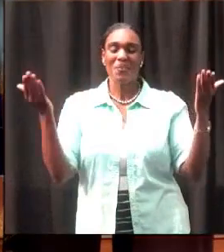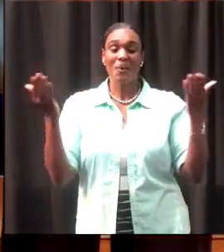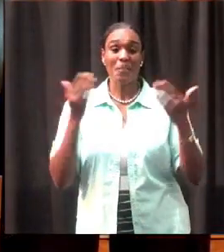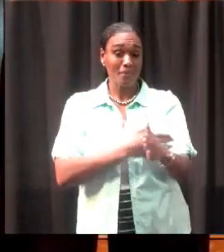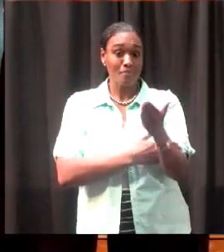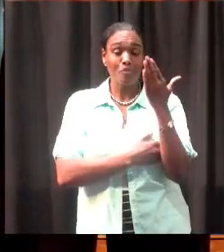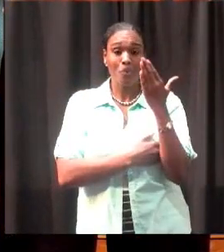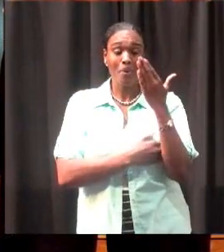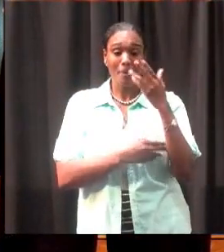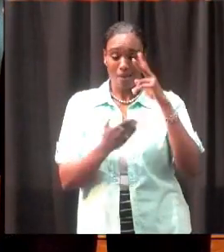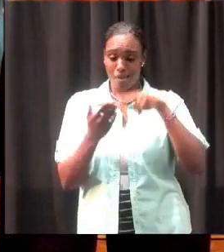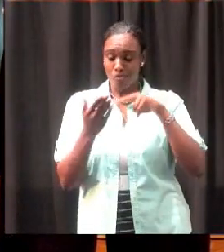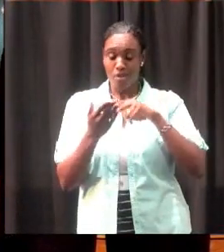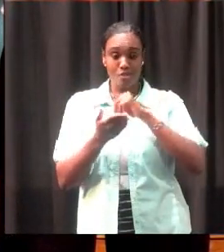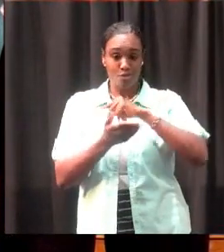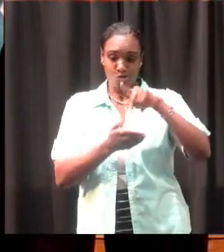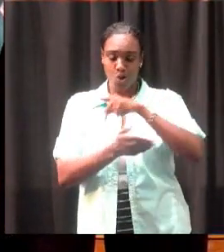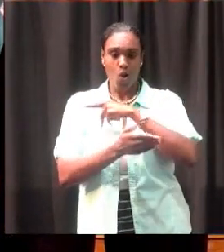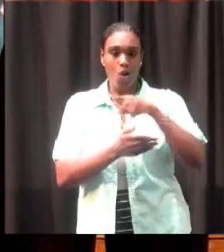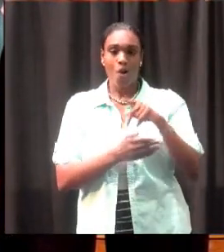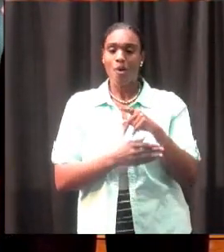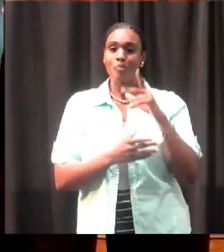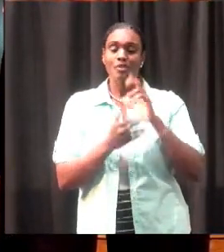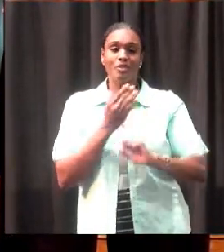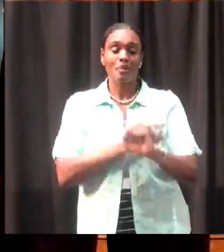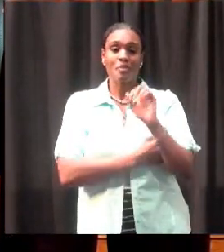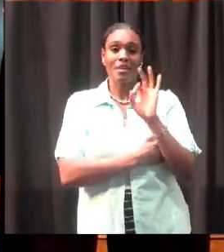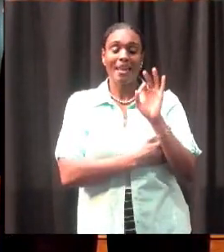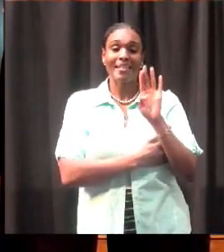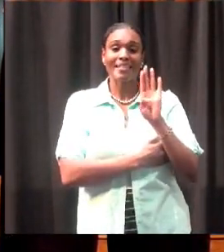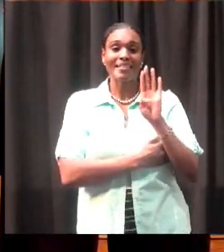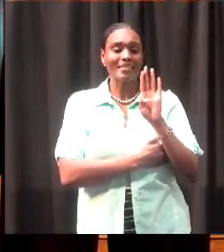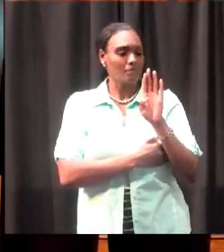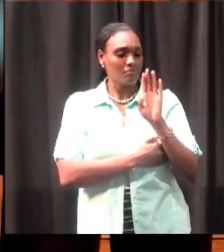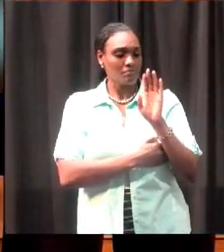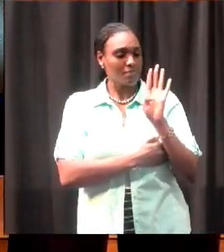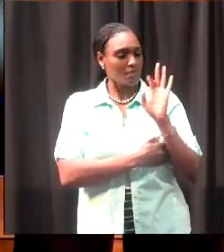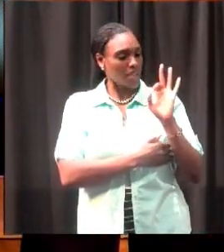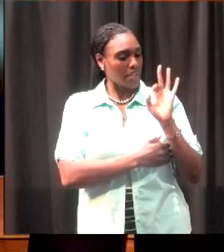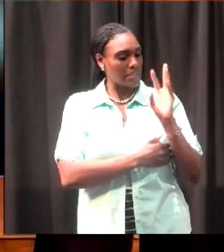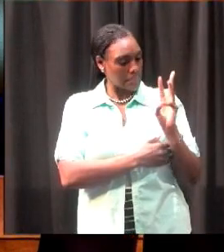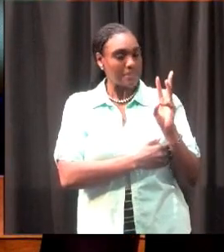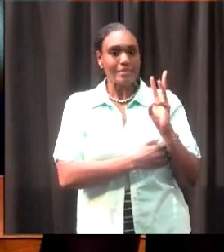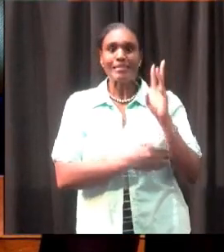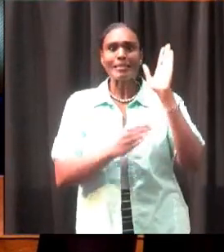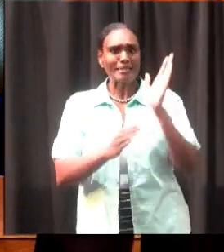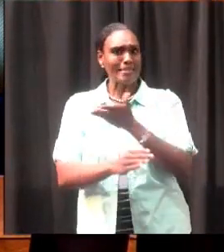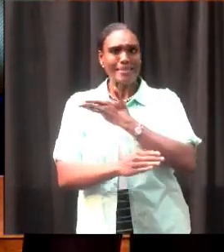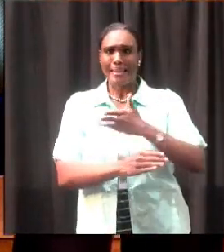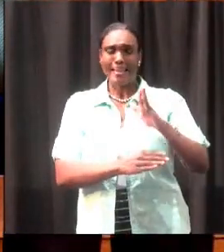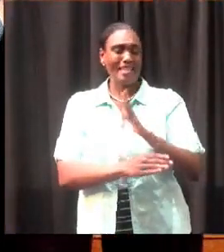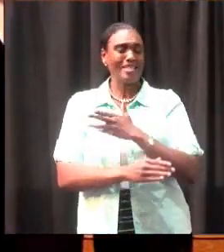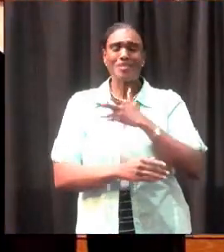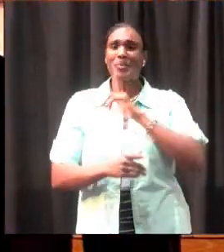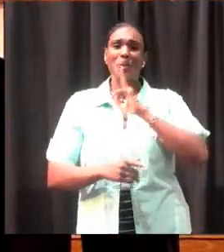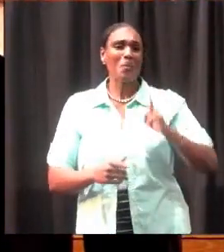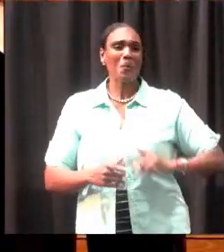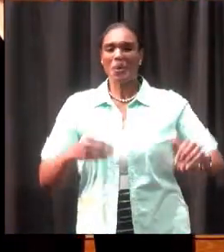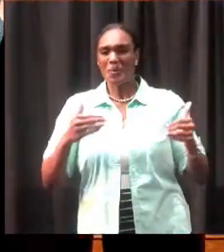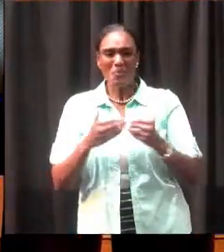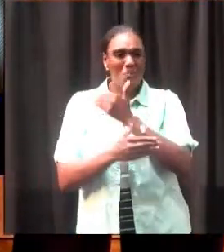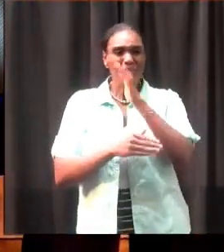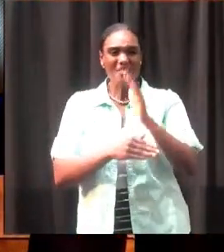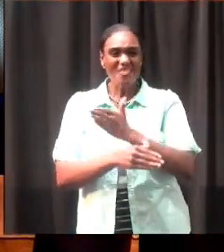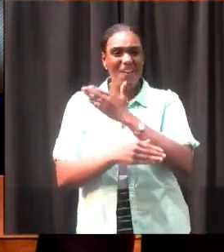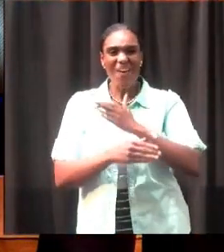from Psalm 96, and it reads, "Oh, sing to the Lord a new song. Sing to the Lord all